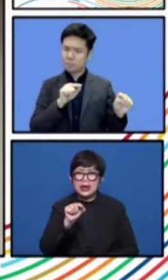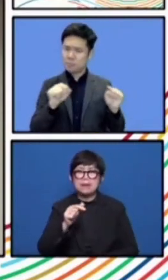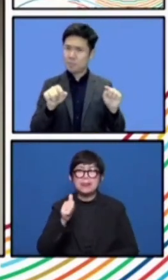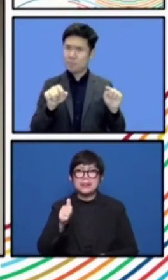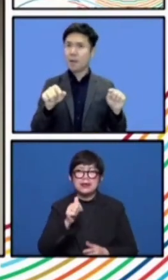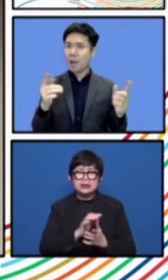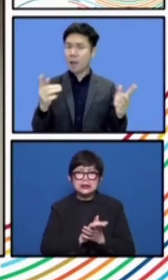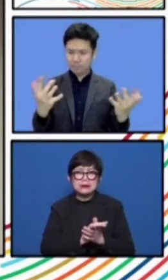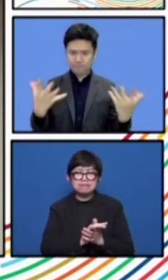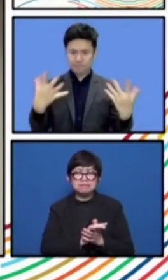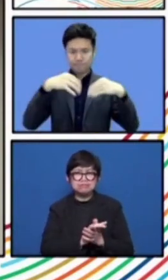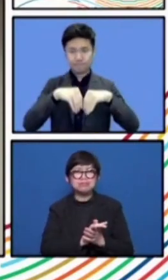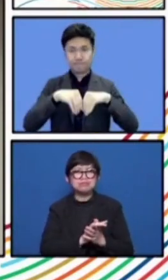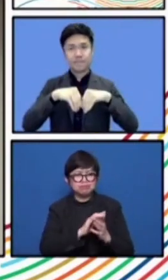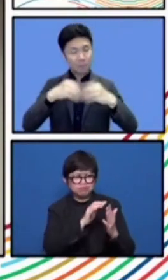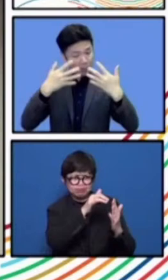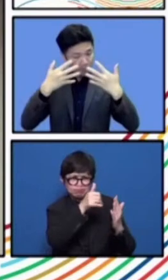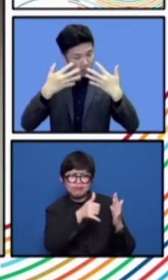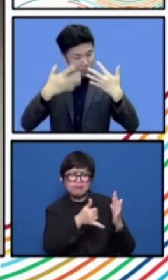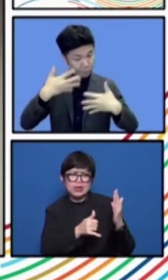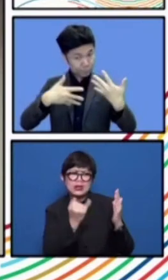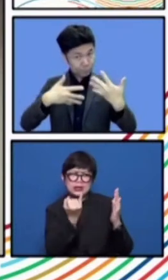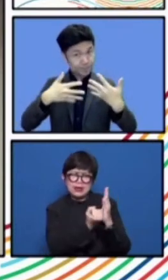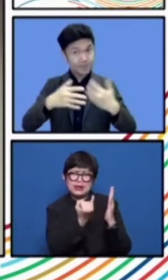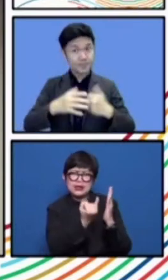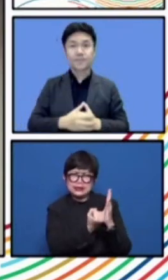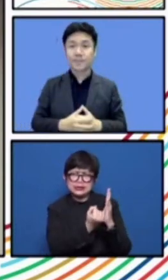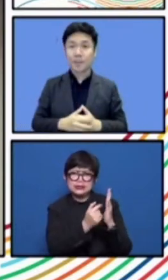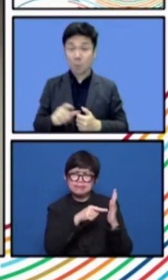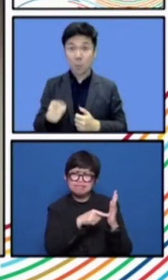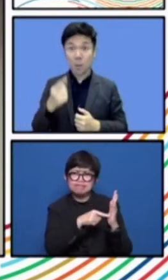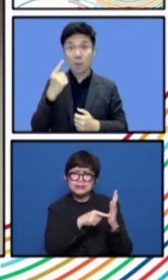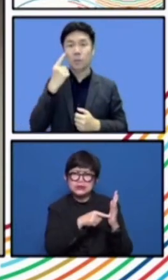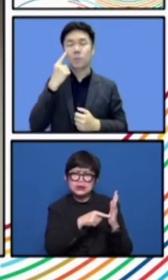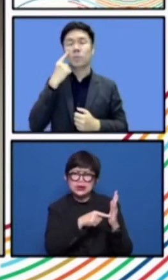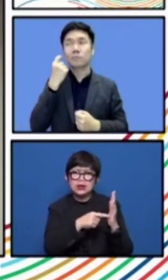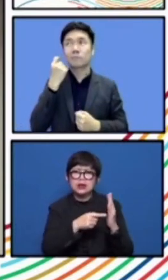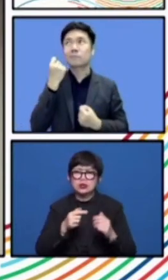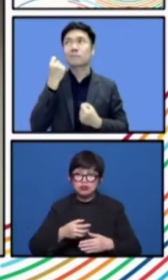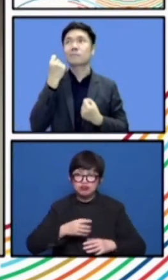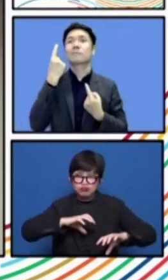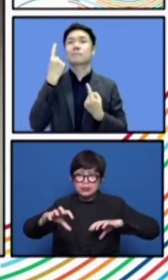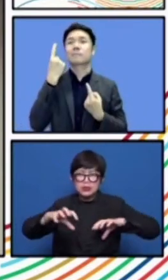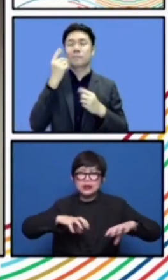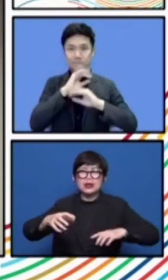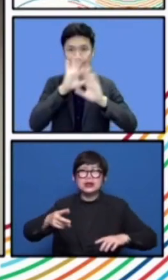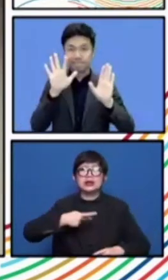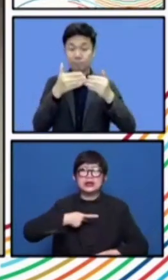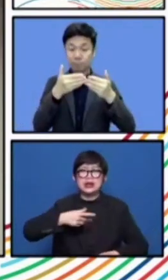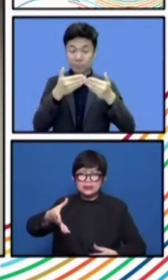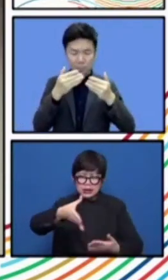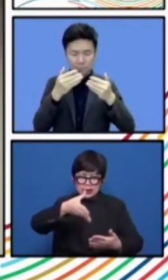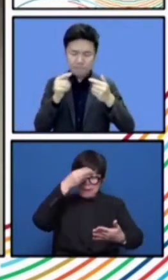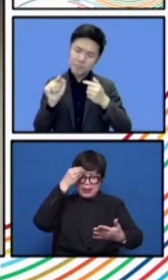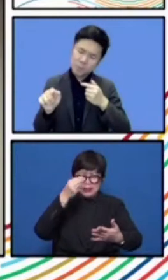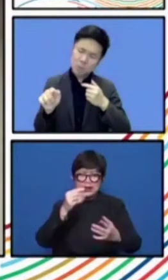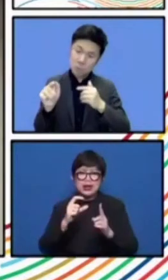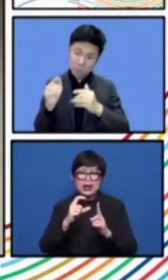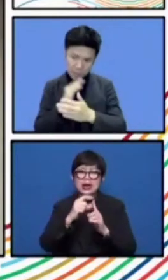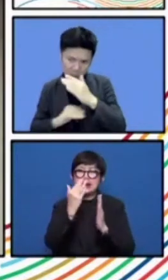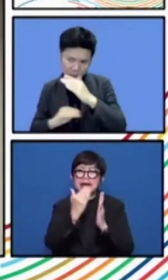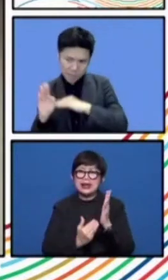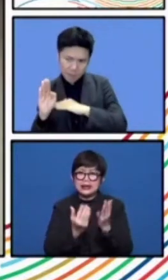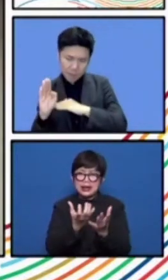tools because only if we do that can we disaggregate the data and can we compare people with and without disabilities to see where that